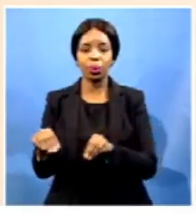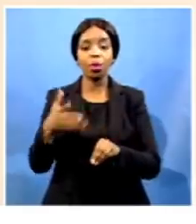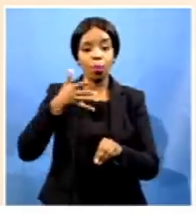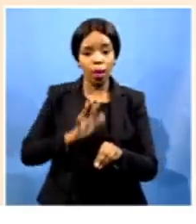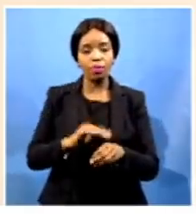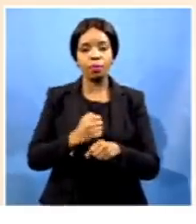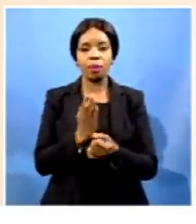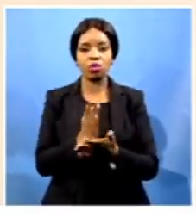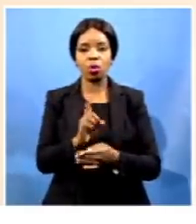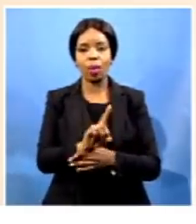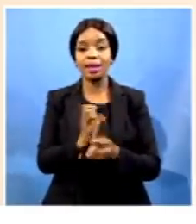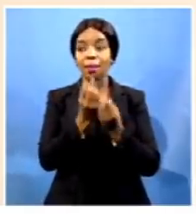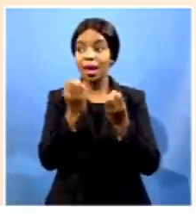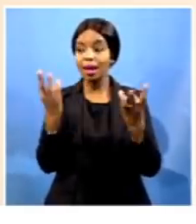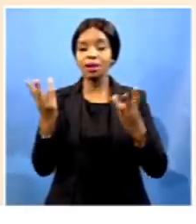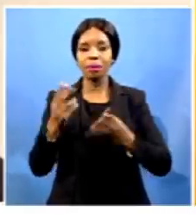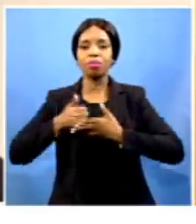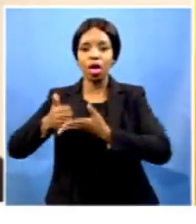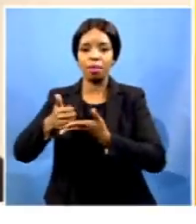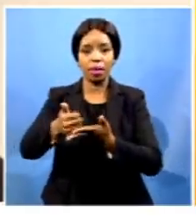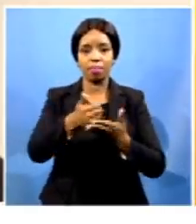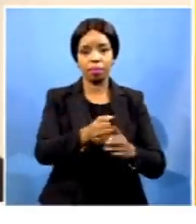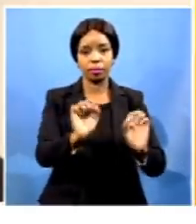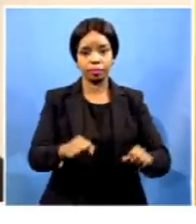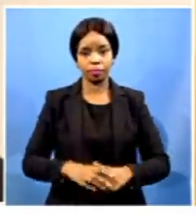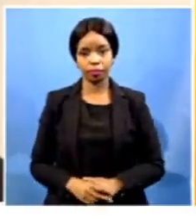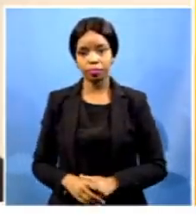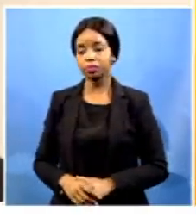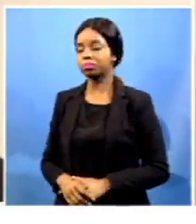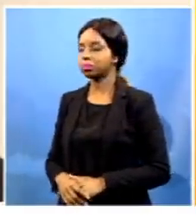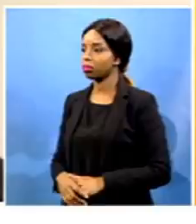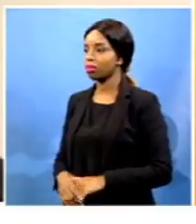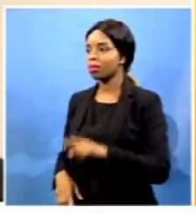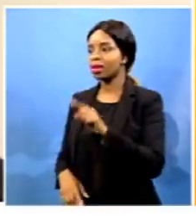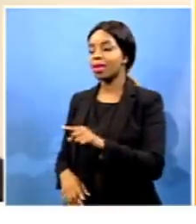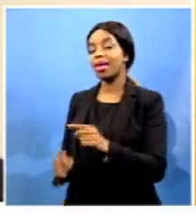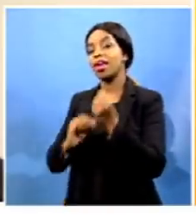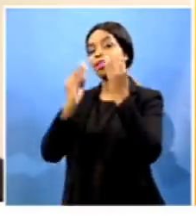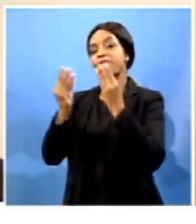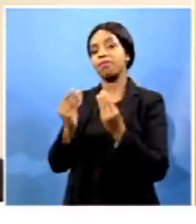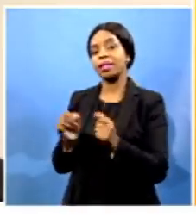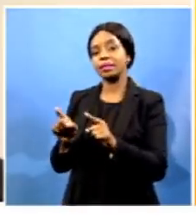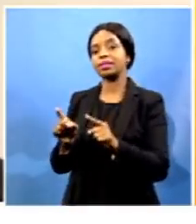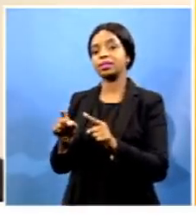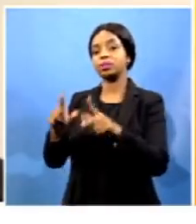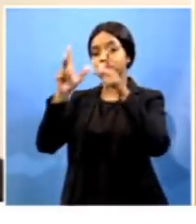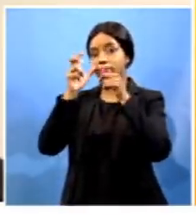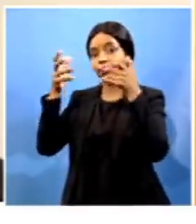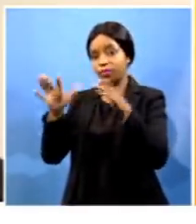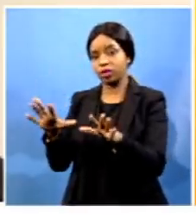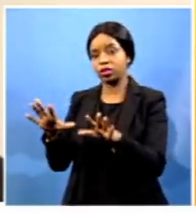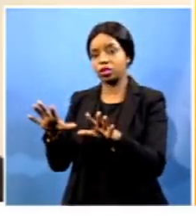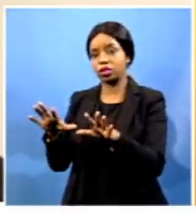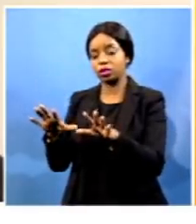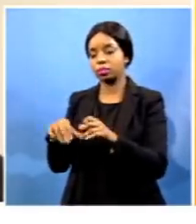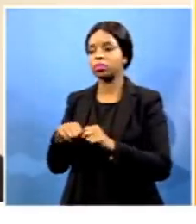we process as many as possible. Yeah. The funding, as we've heard, and we see it's capped at 10,000